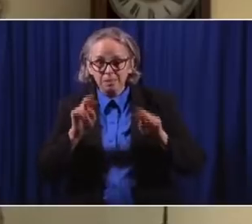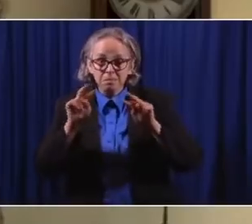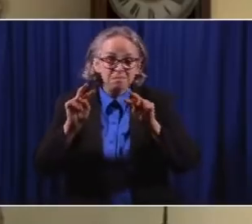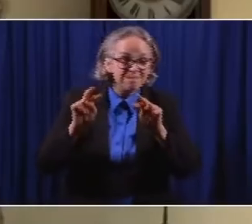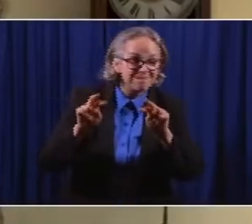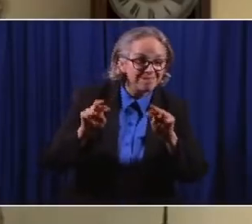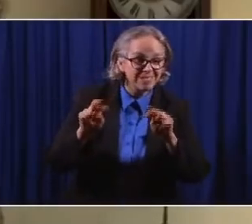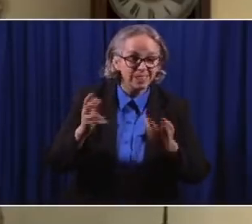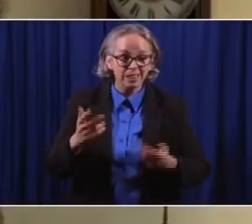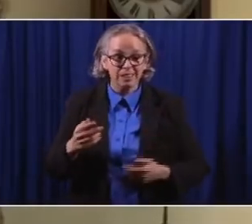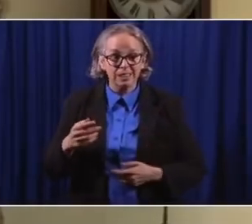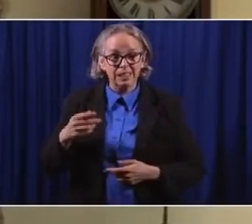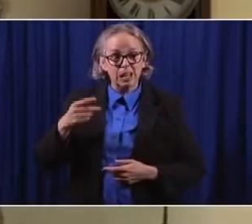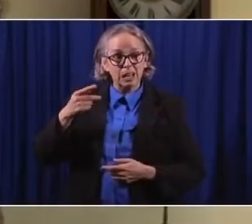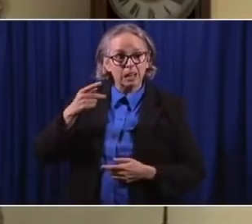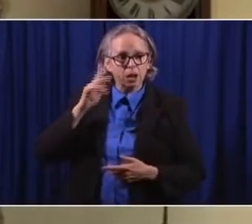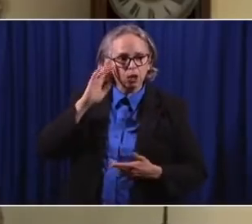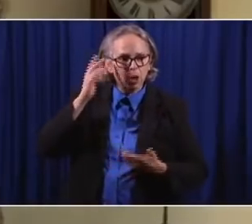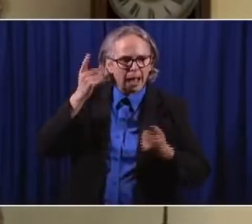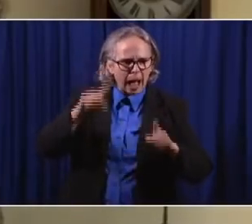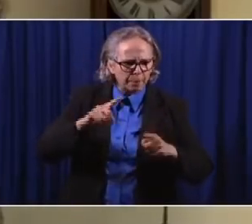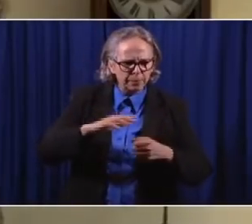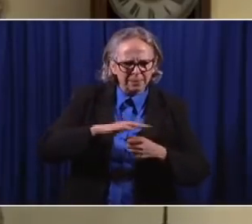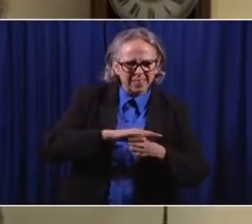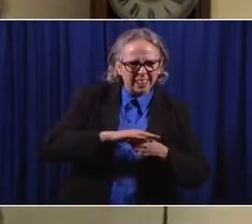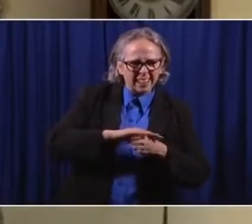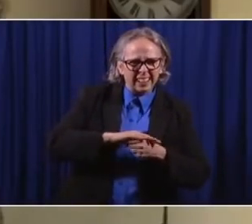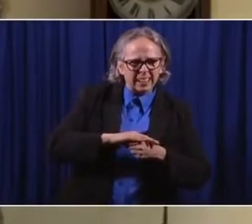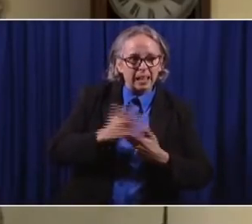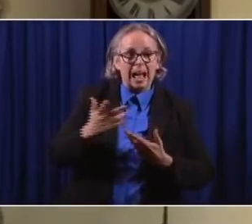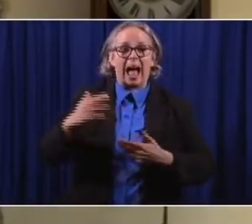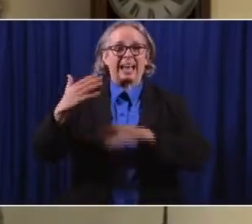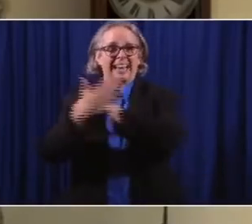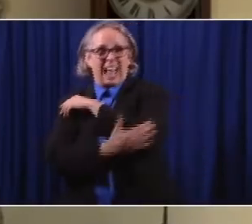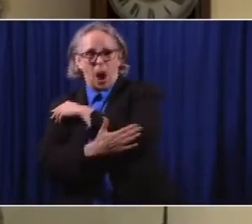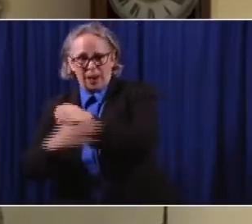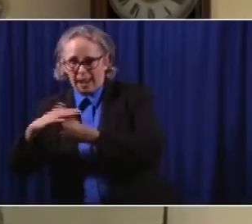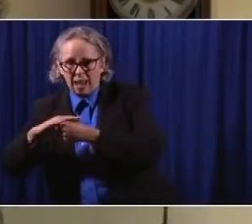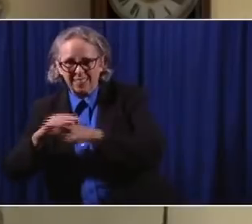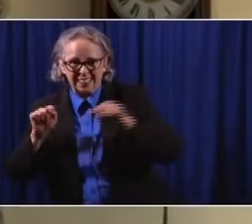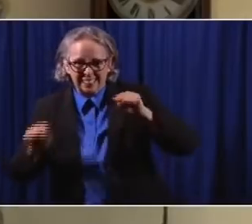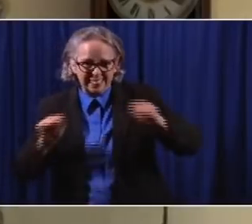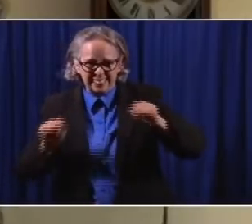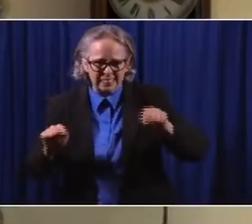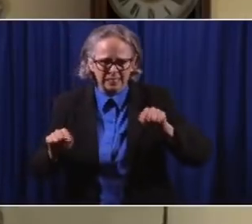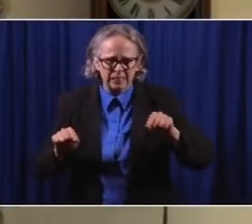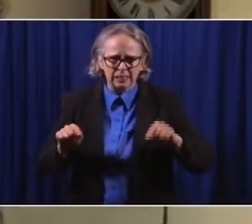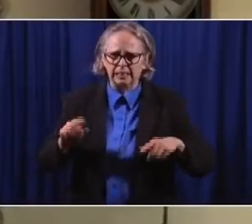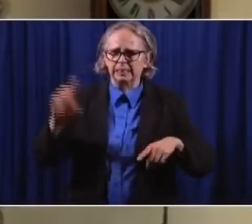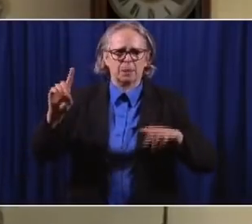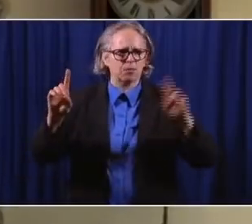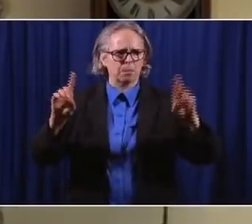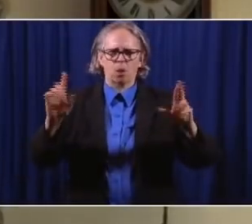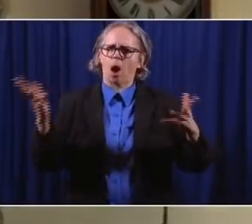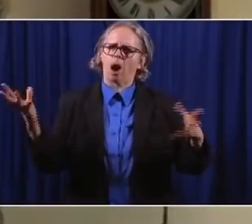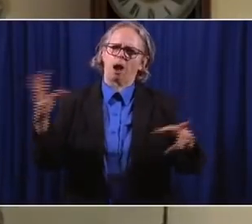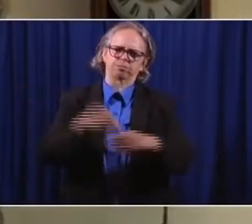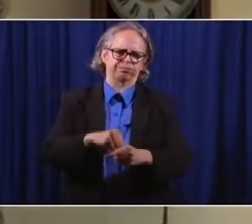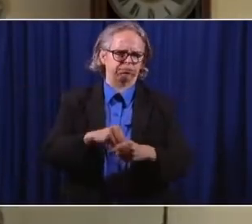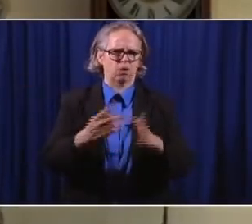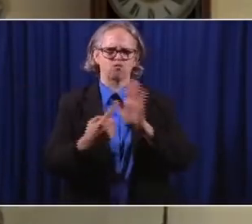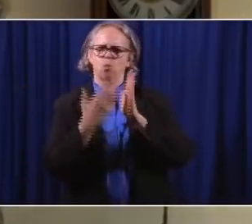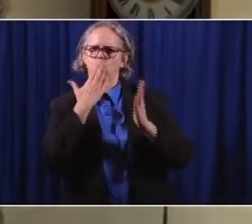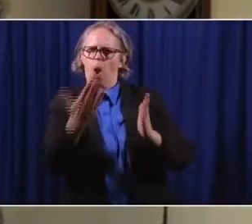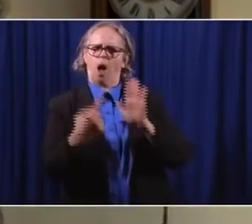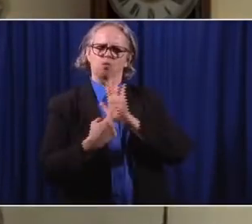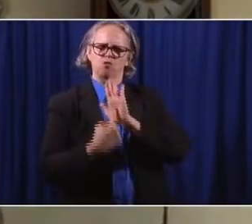county level of each party. Members of each party are represented. And we run elections, and we do it well in